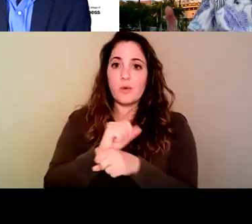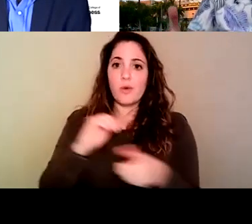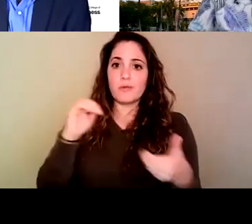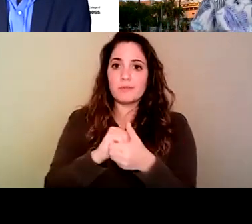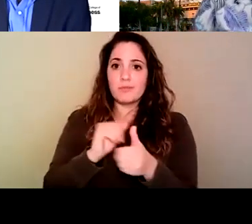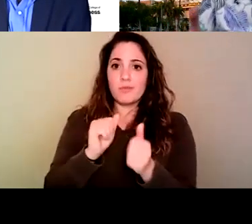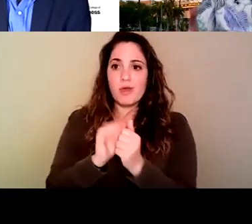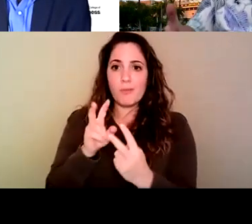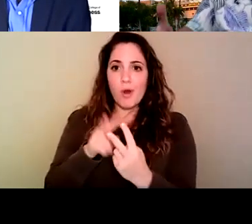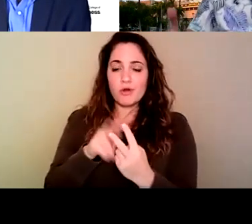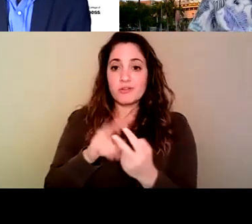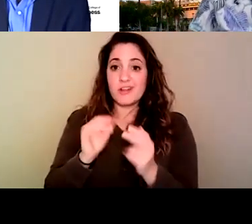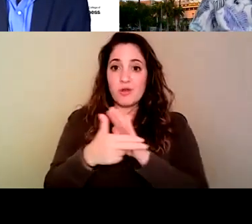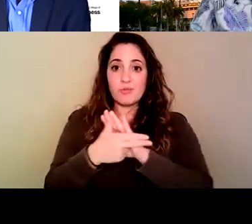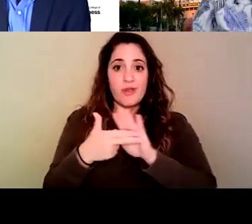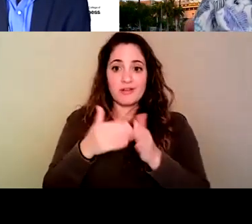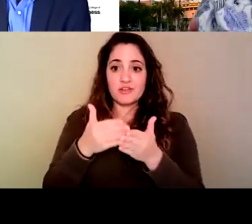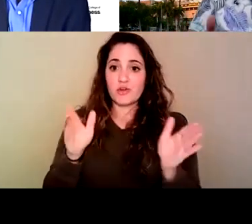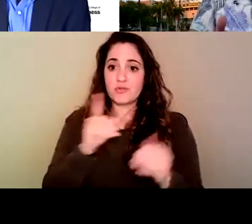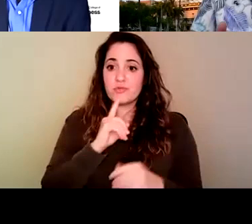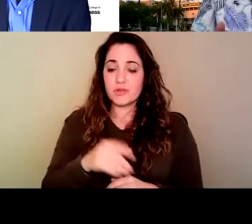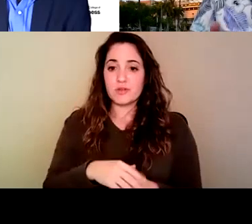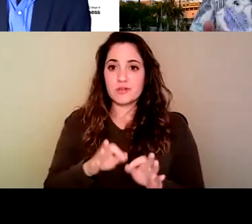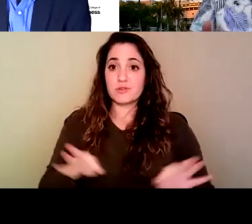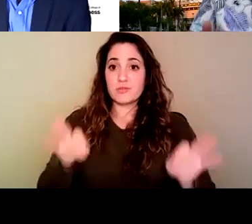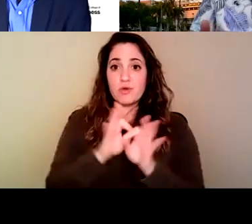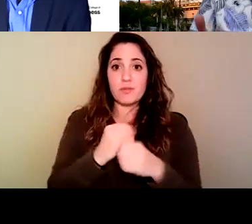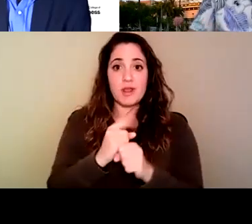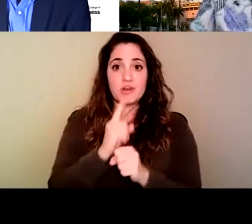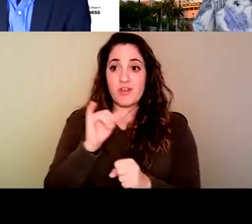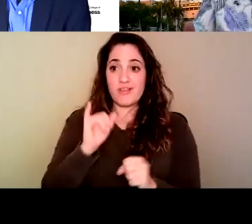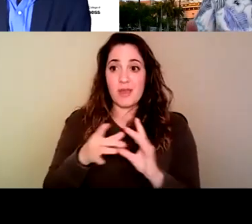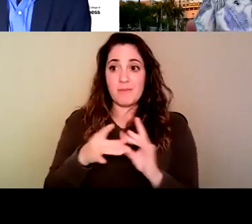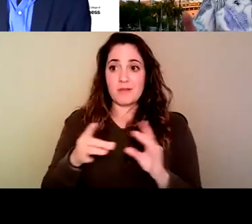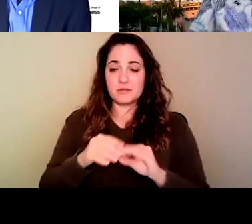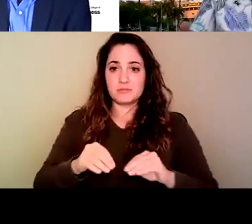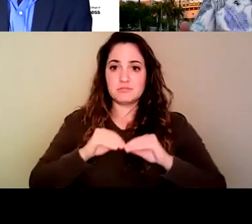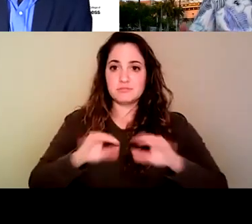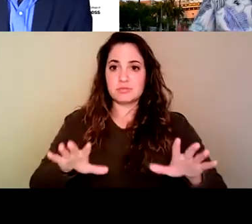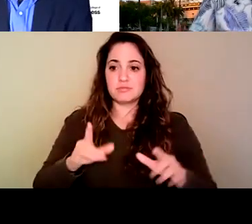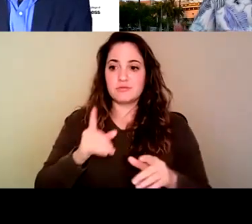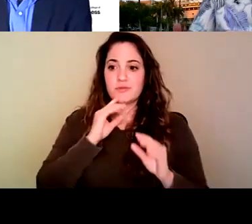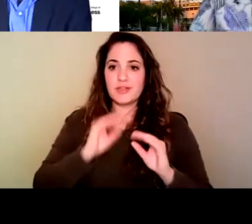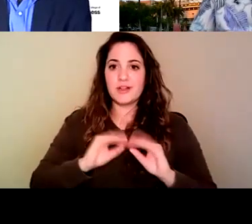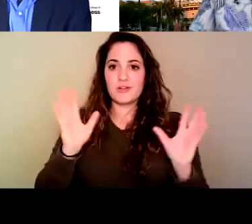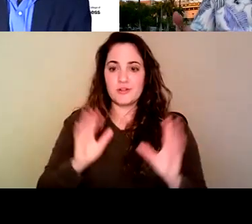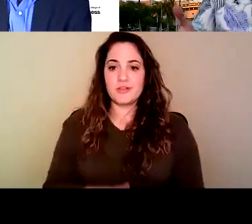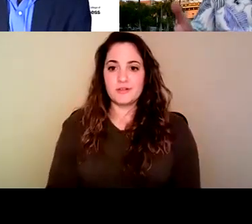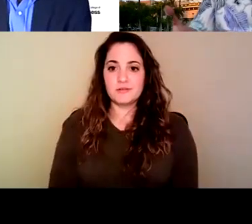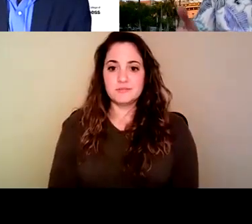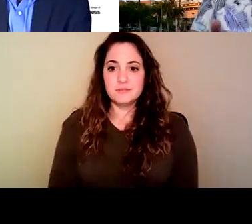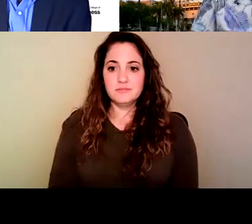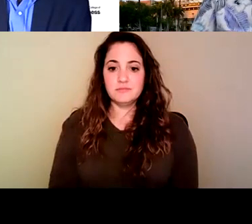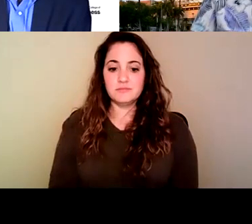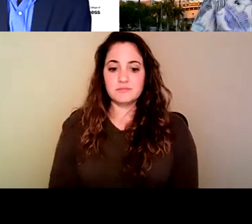and our brand in general, make sure that that message is shared very clearly.